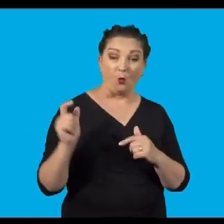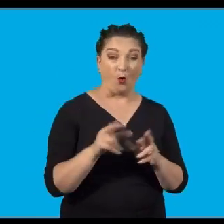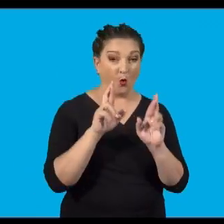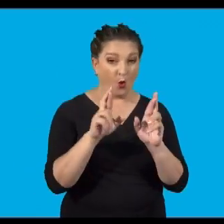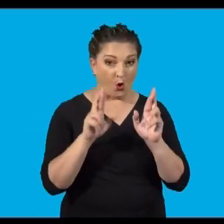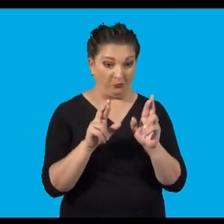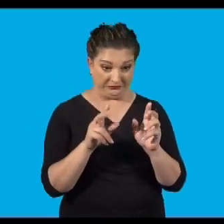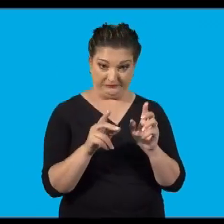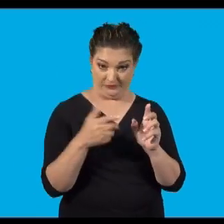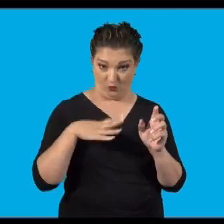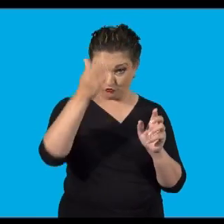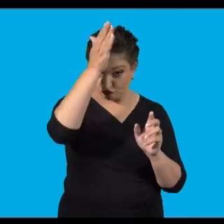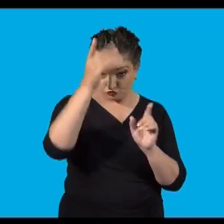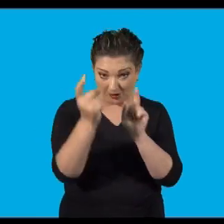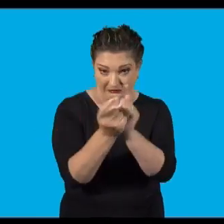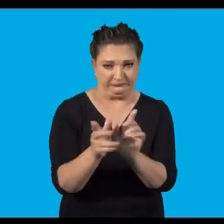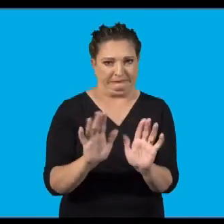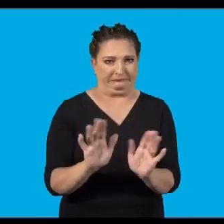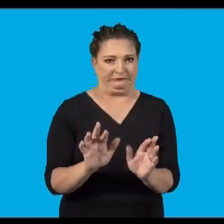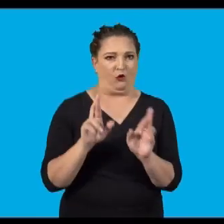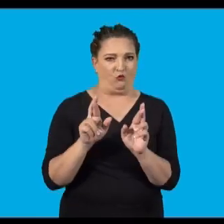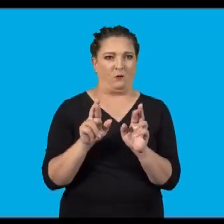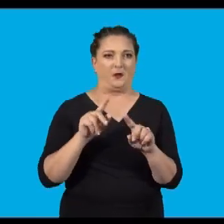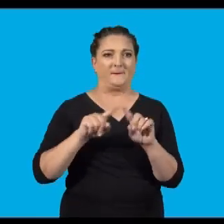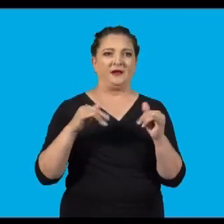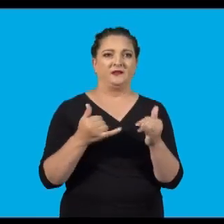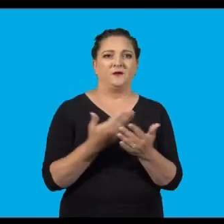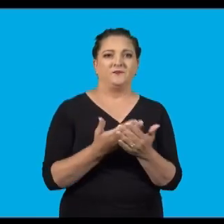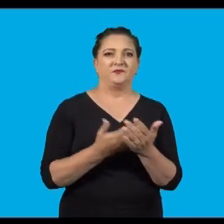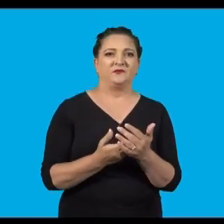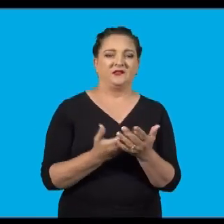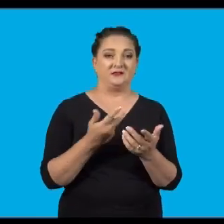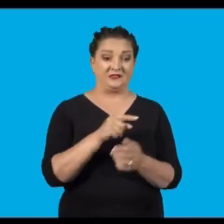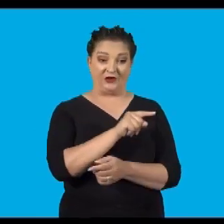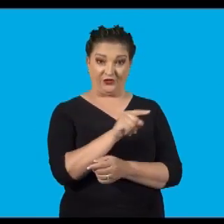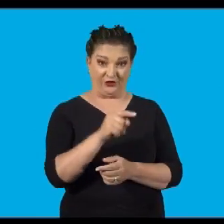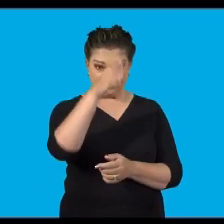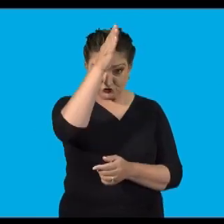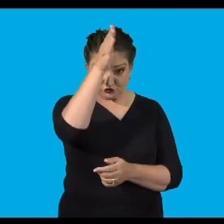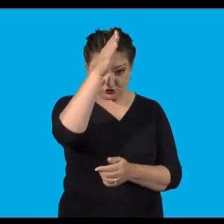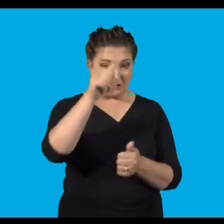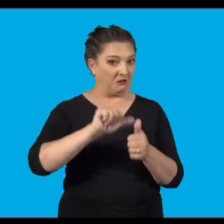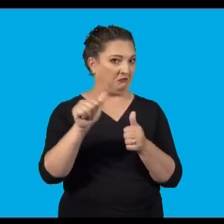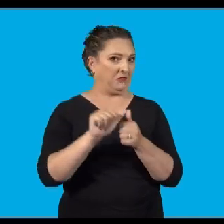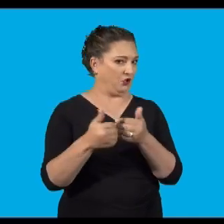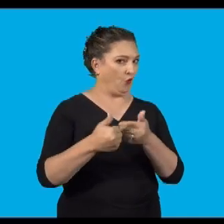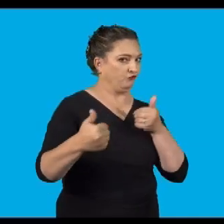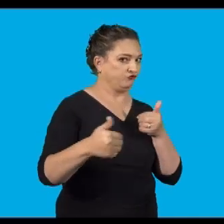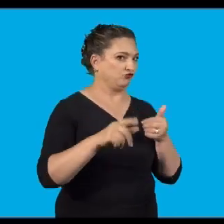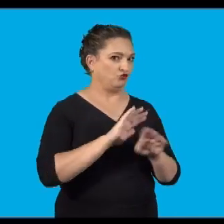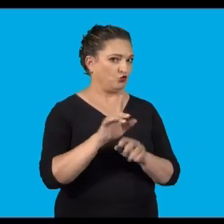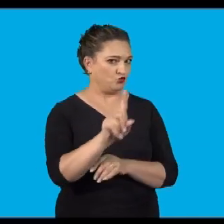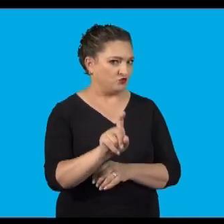Everyone will always be hoping never to meet a shark. The skillful surfers are best at avoiding these